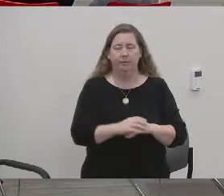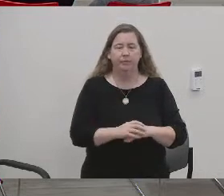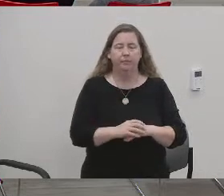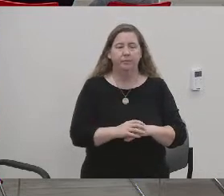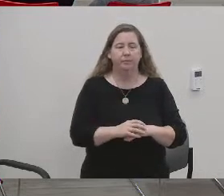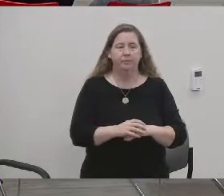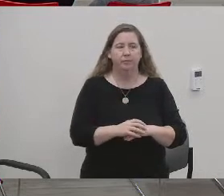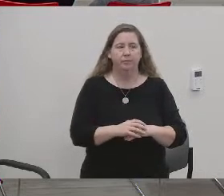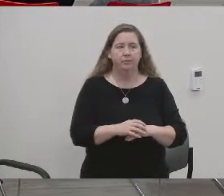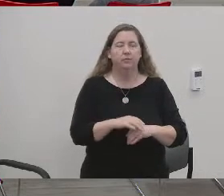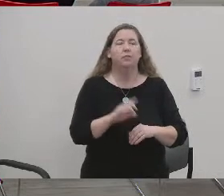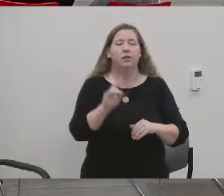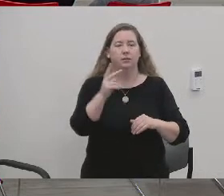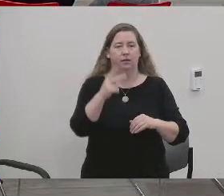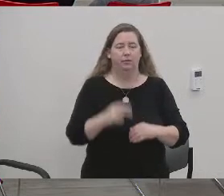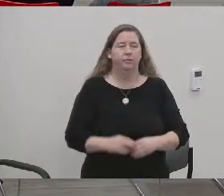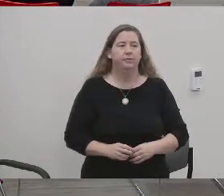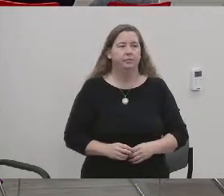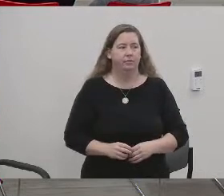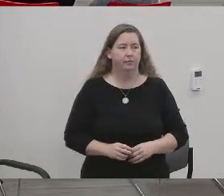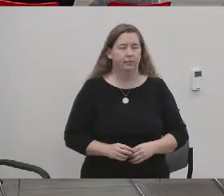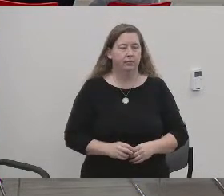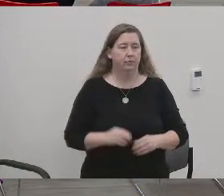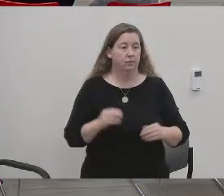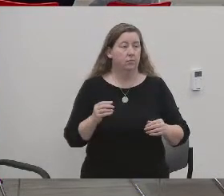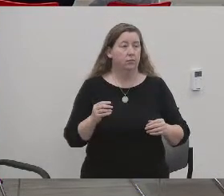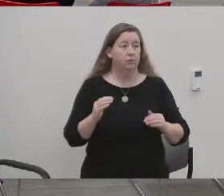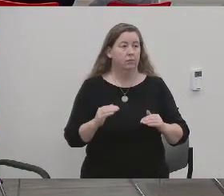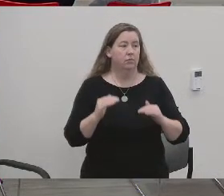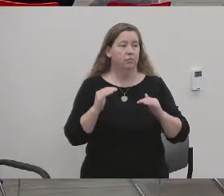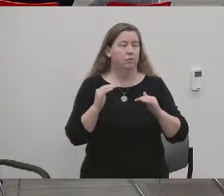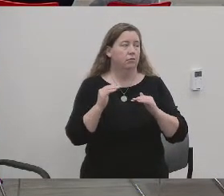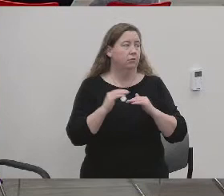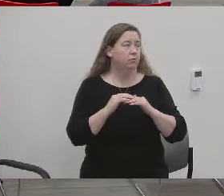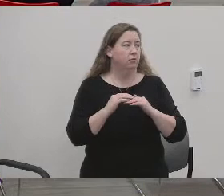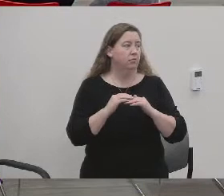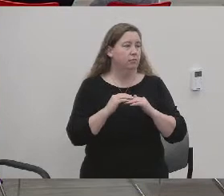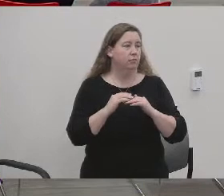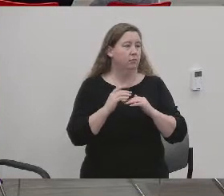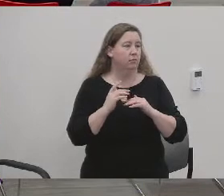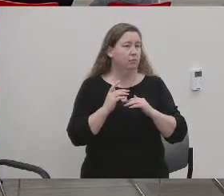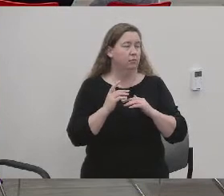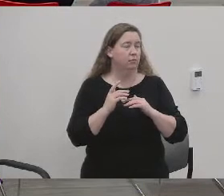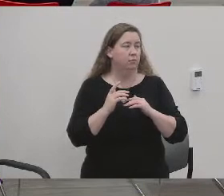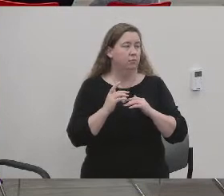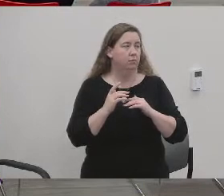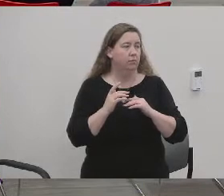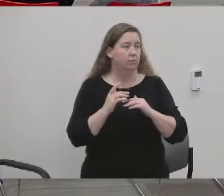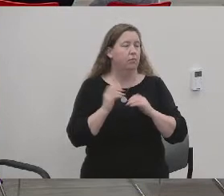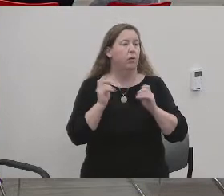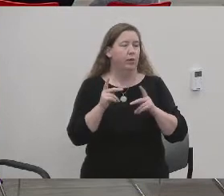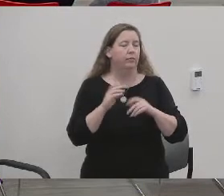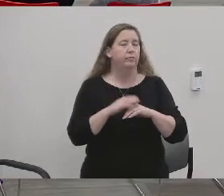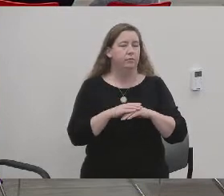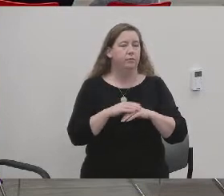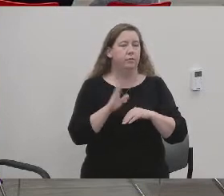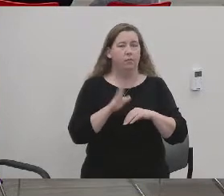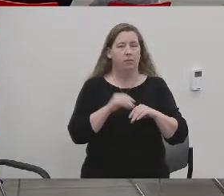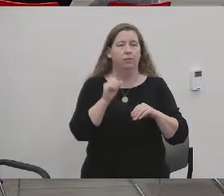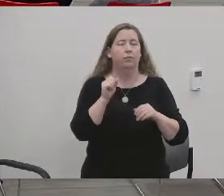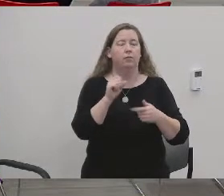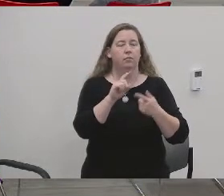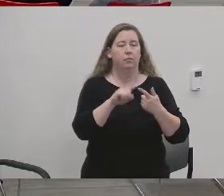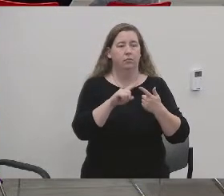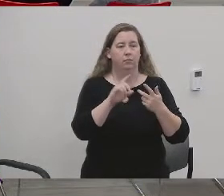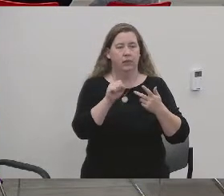So moved. Second. We have a motion and a second. Any discussion? Hearing none, roll call, please. Mr. Miranda?